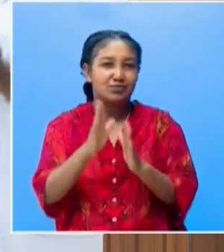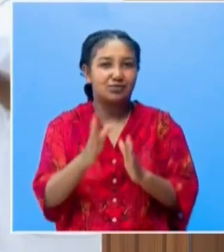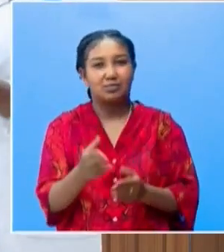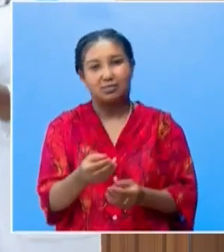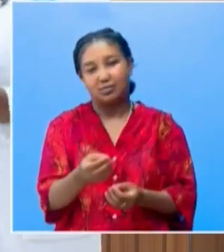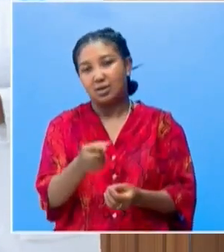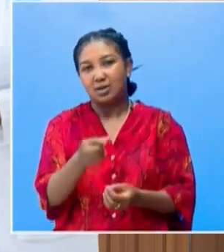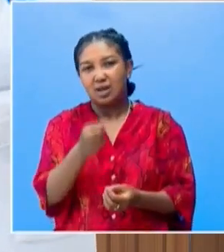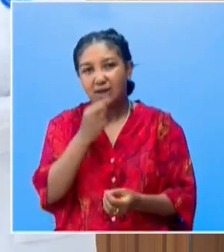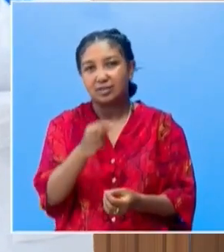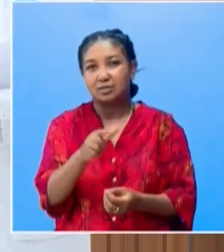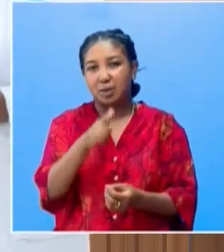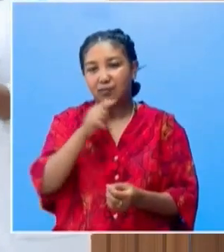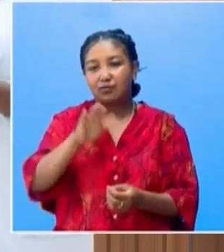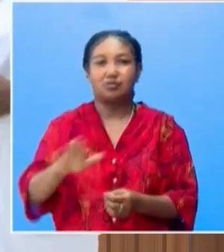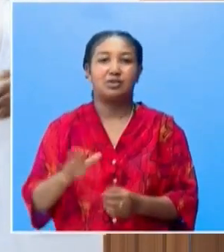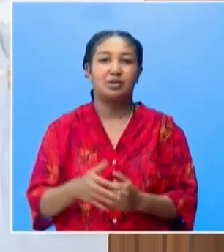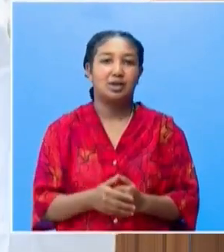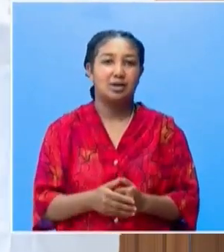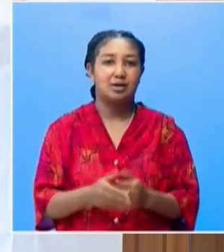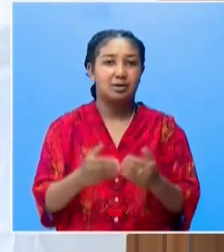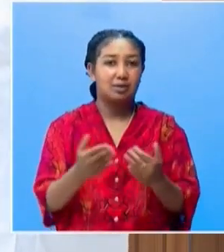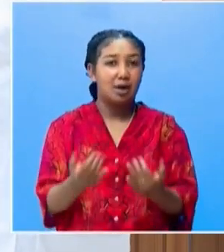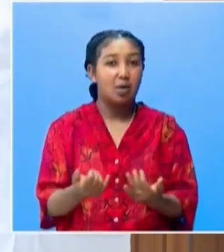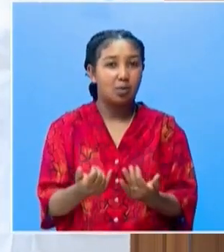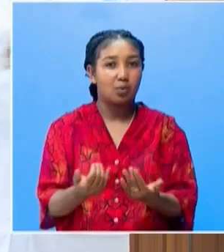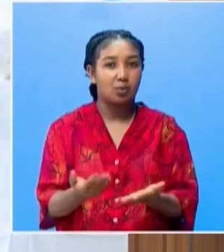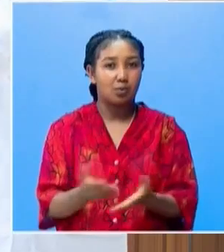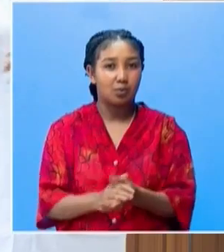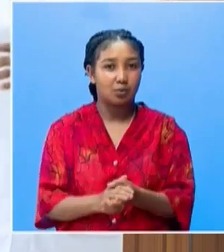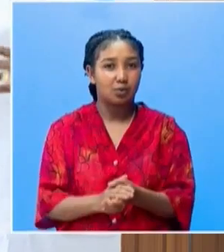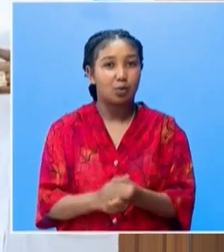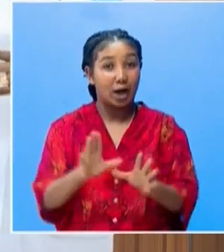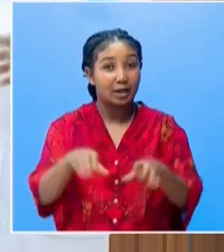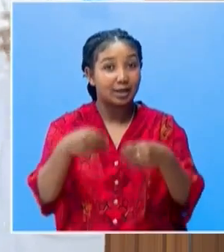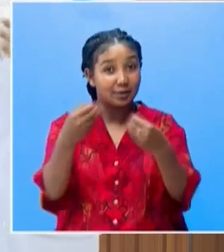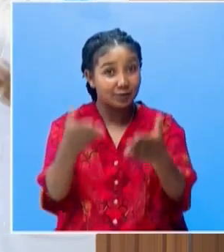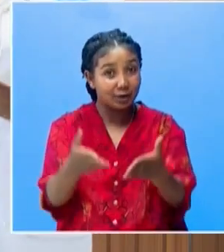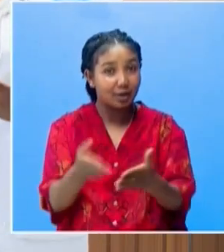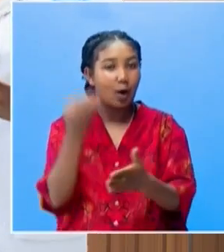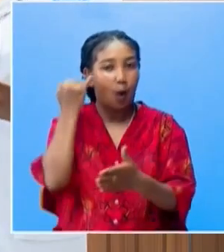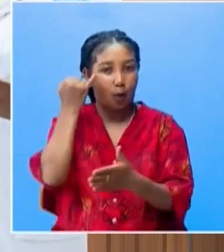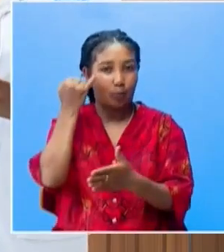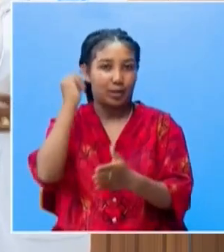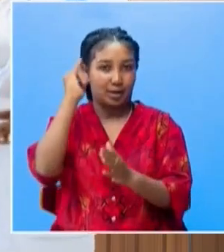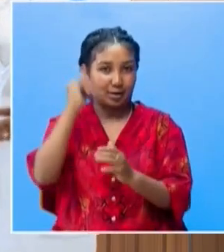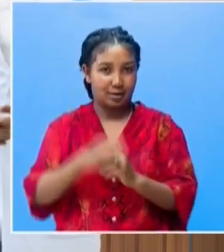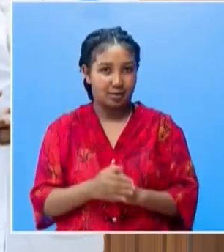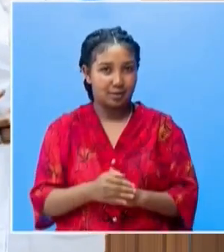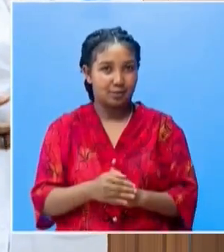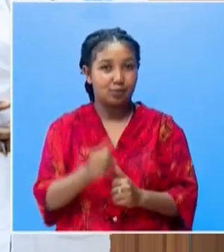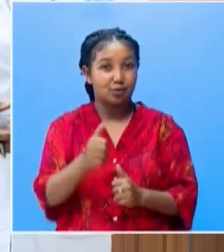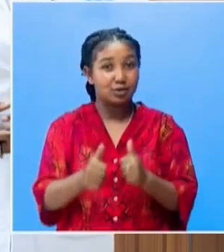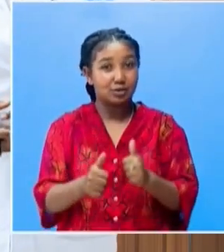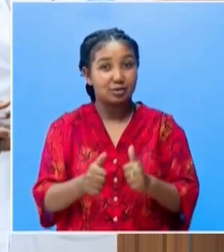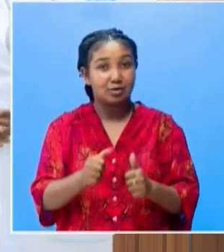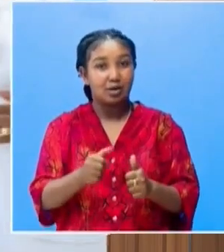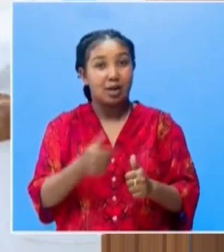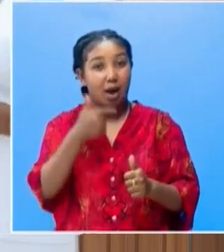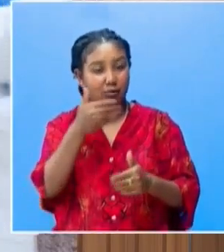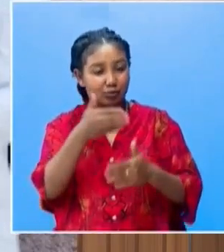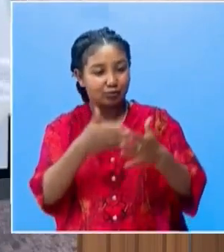and breakfast for their children. Now, what are we doing? We are giving an opinion. Which language pattern do we